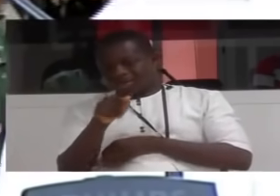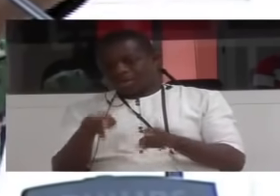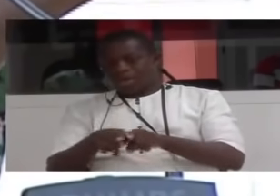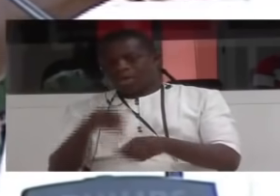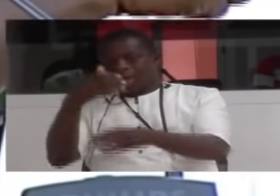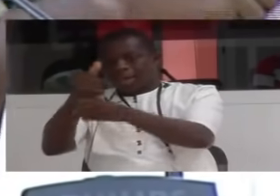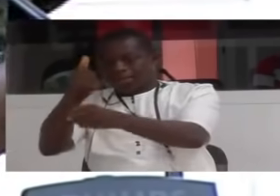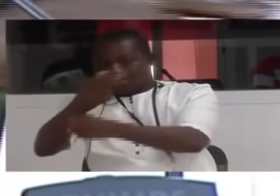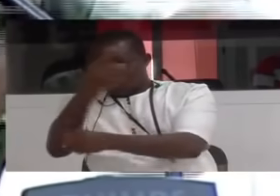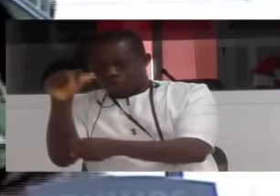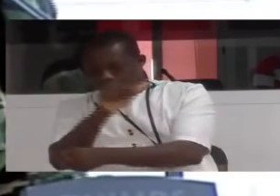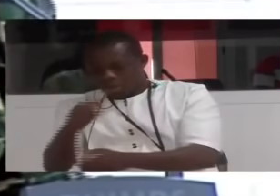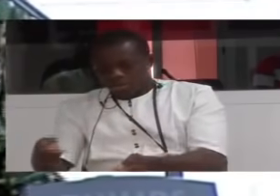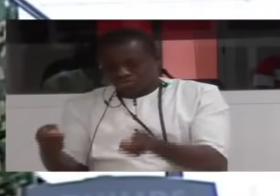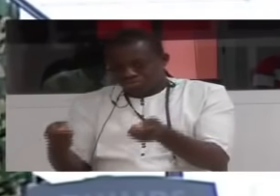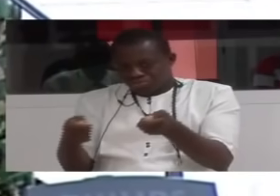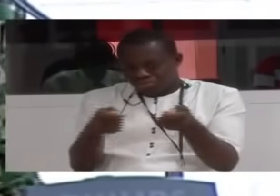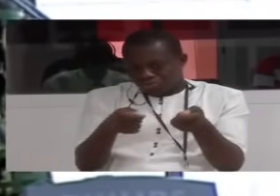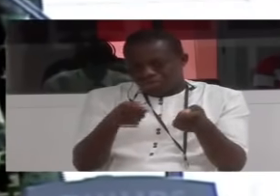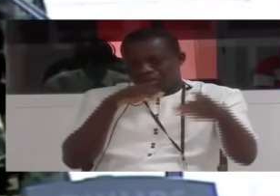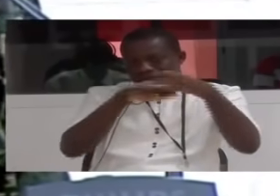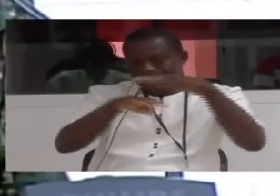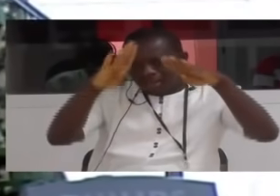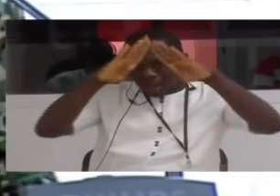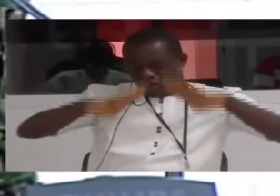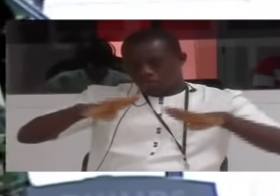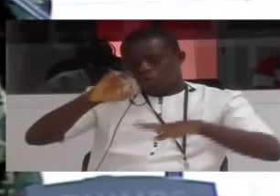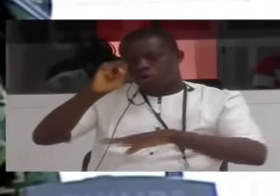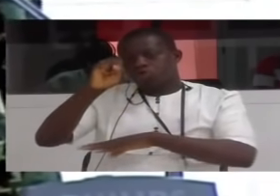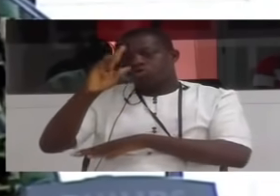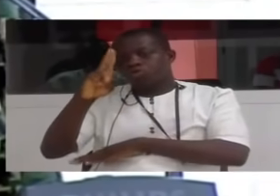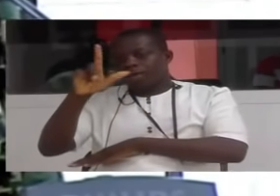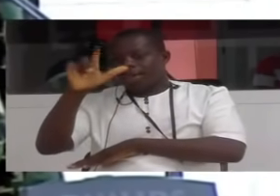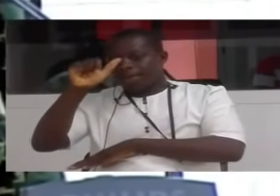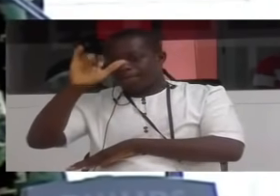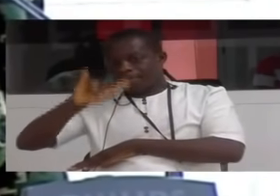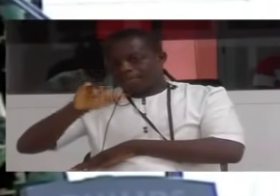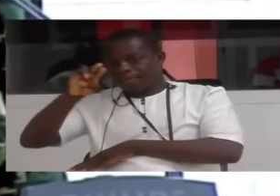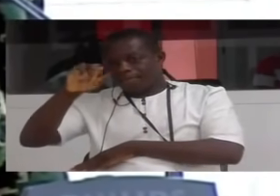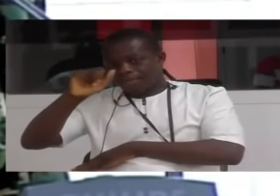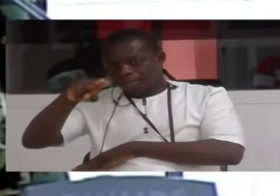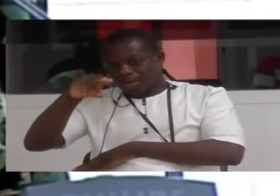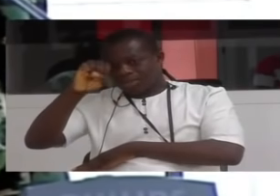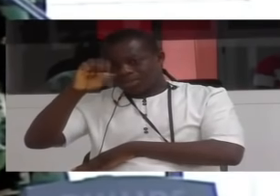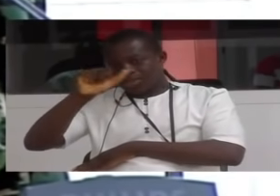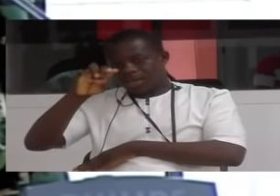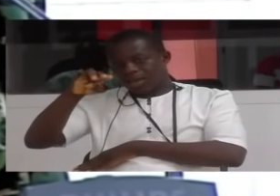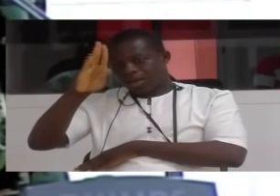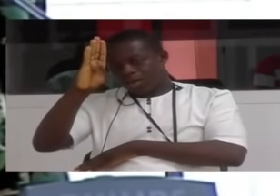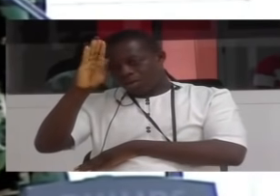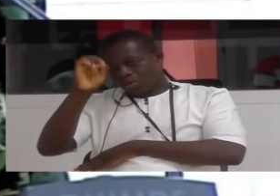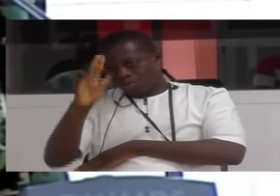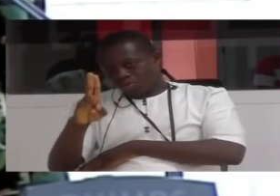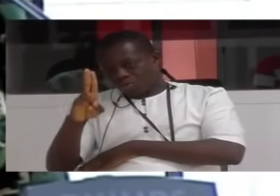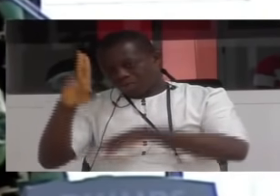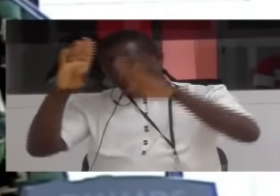war ko dugal ci bir neegi Sambu took that old television set and helped each other to take it to Suleiman Sambu's